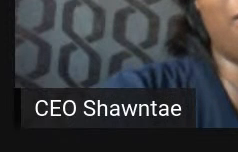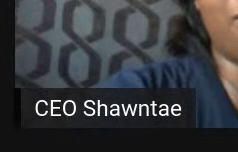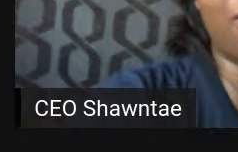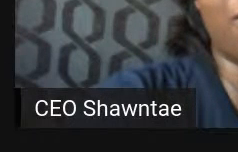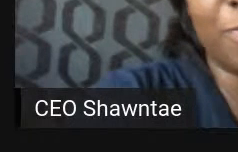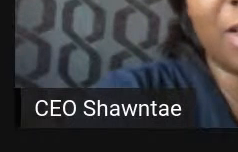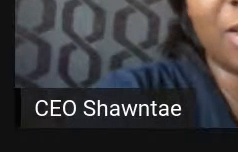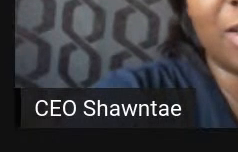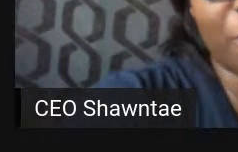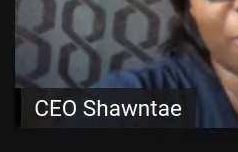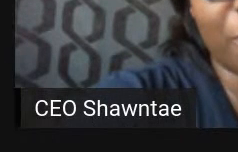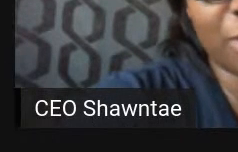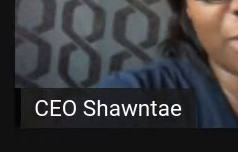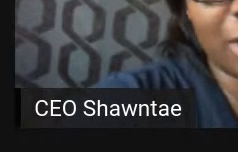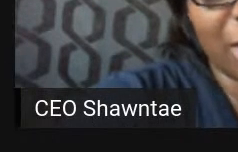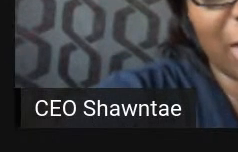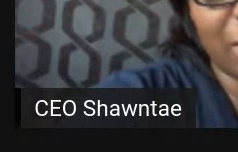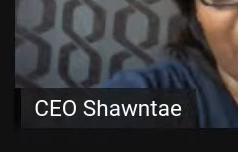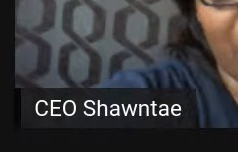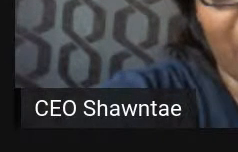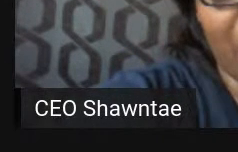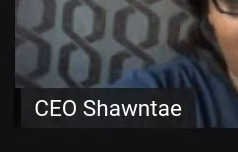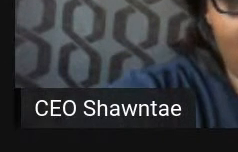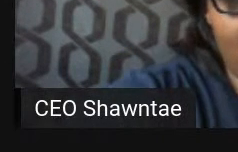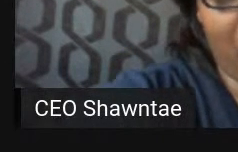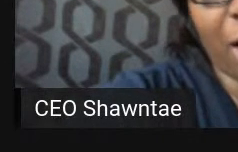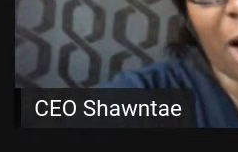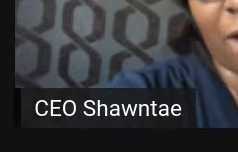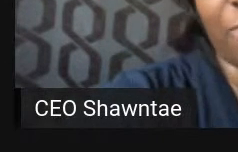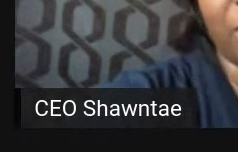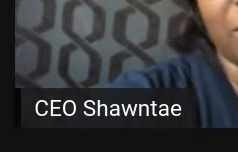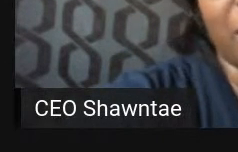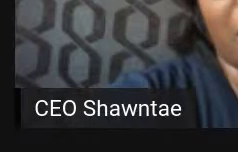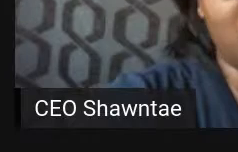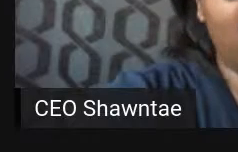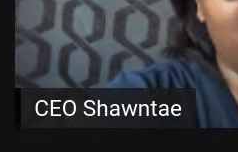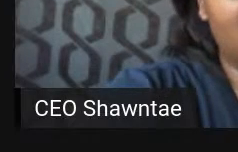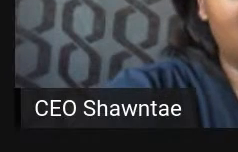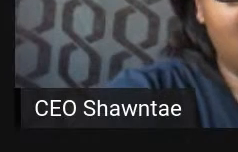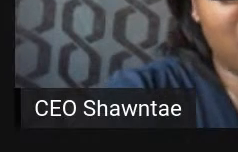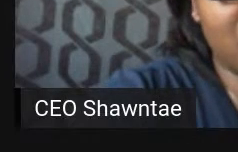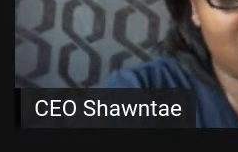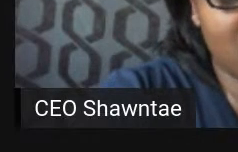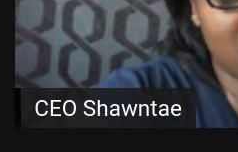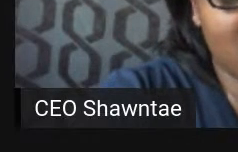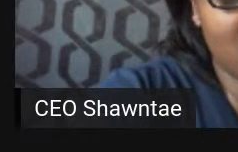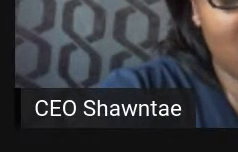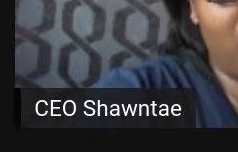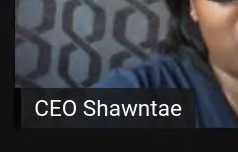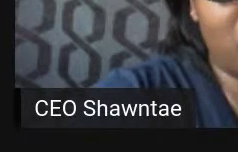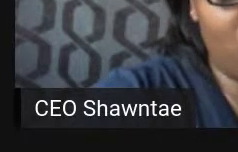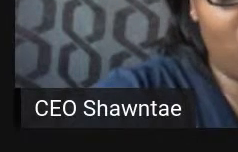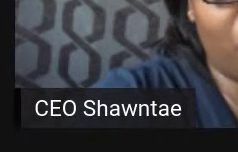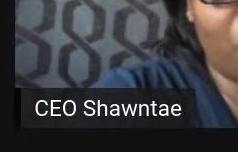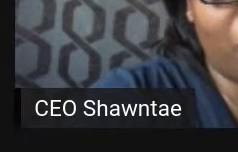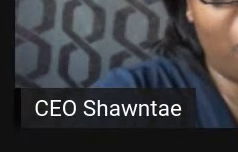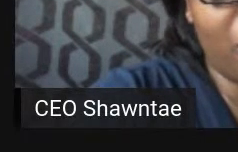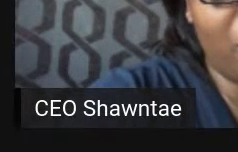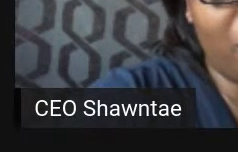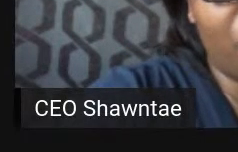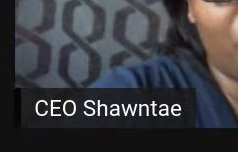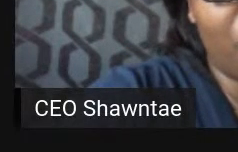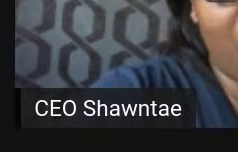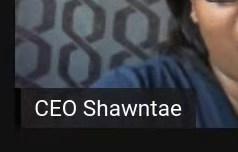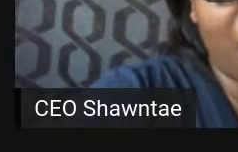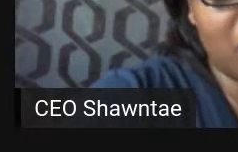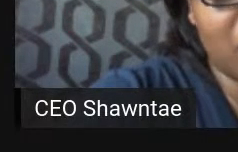beautiful interpreter, Leah Taylor, and in our back office as president running the show, we